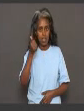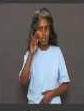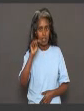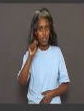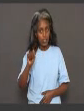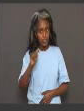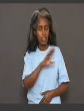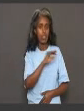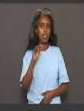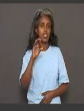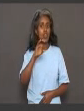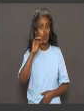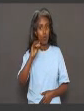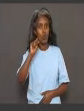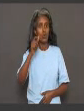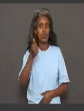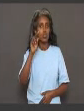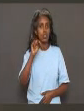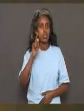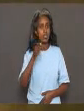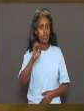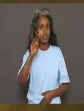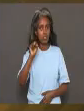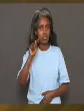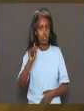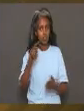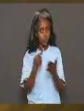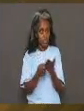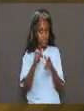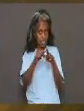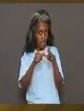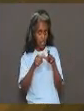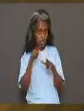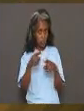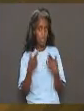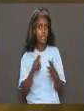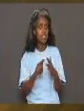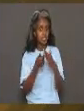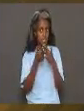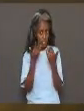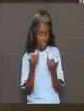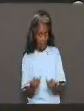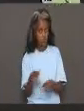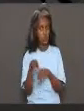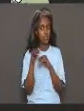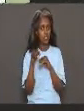and the cotangent of these angles. You may start now, students.